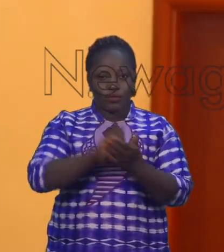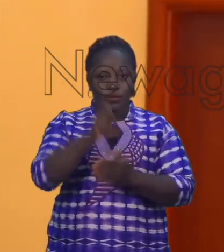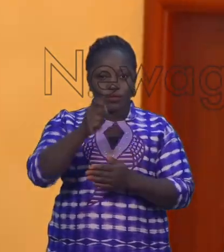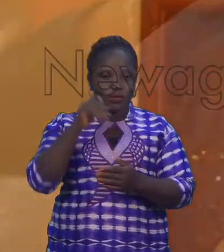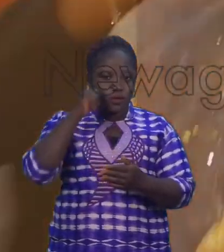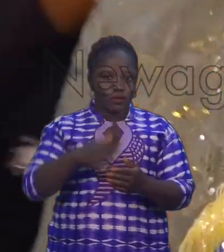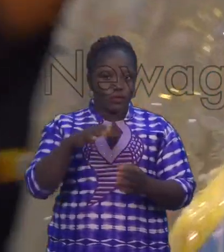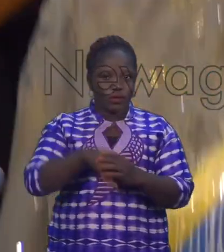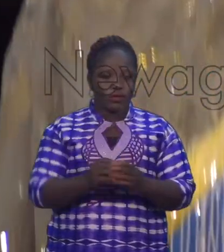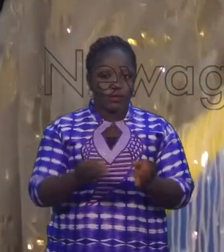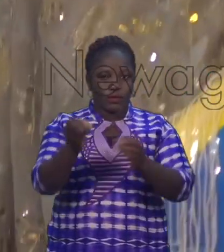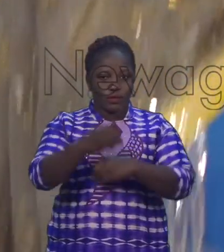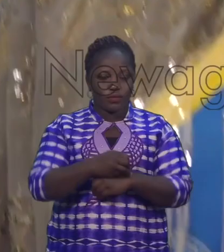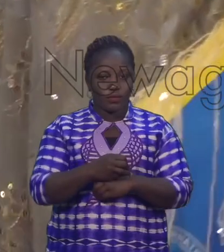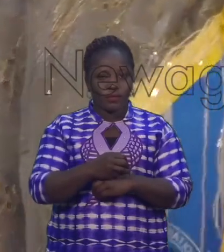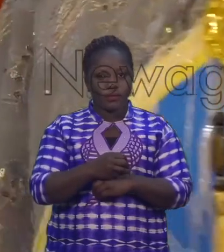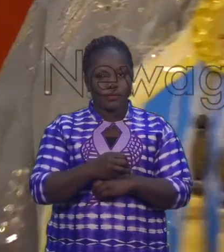Public Office.